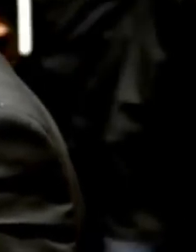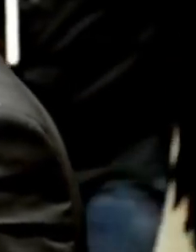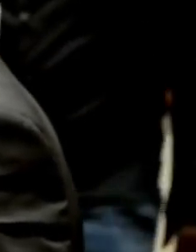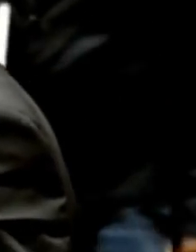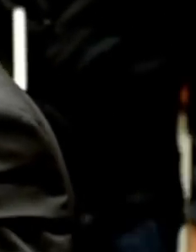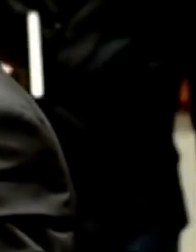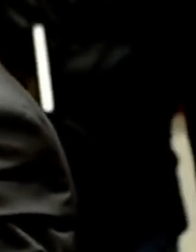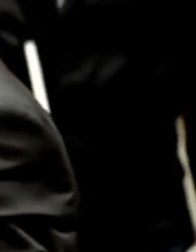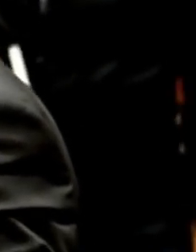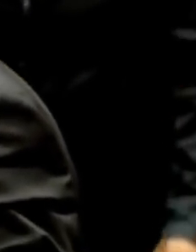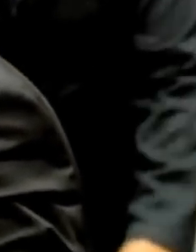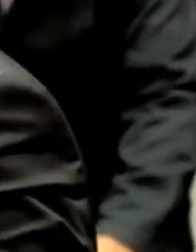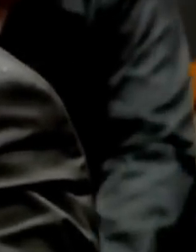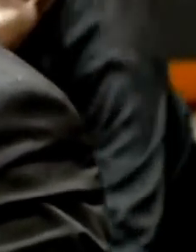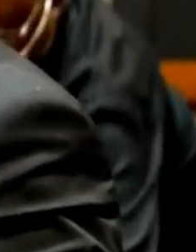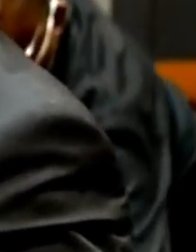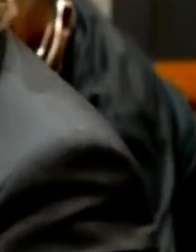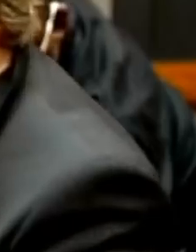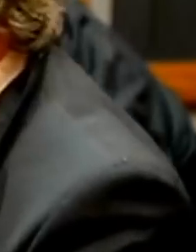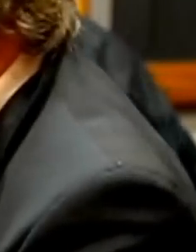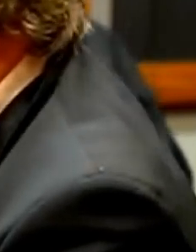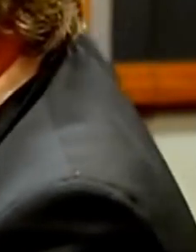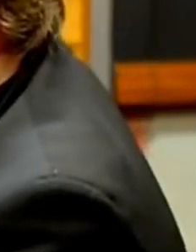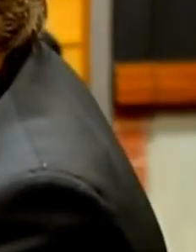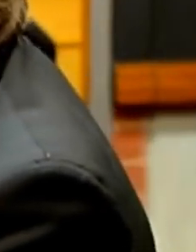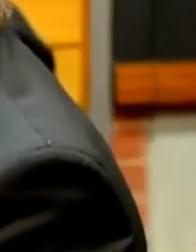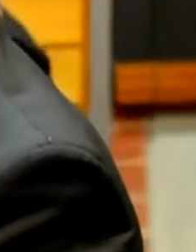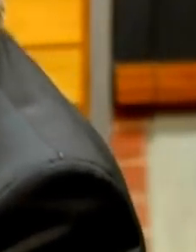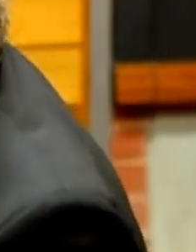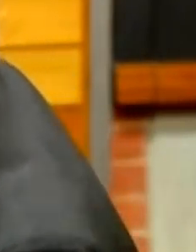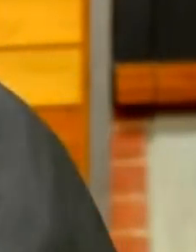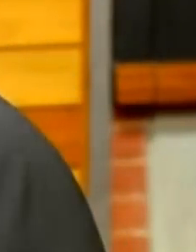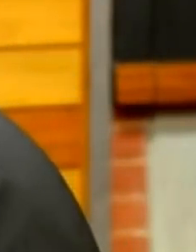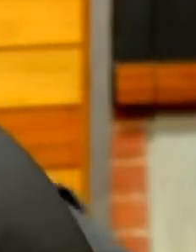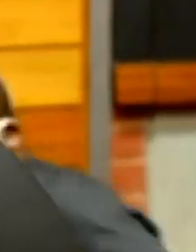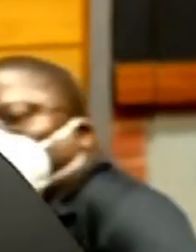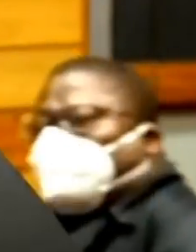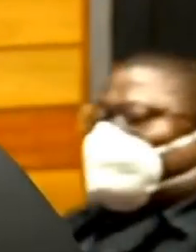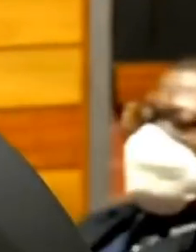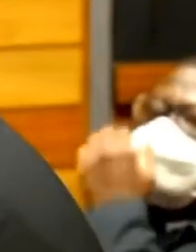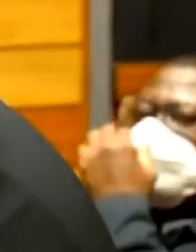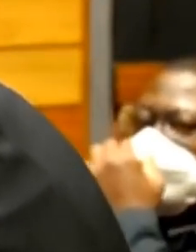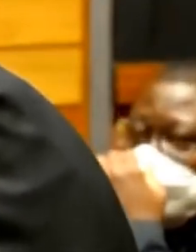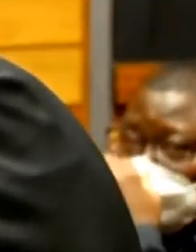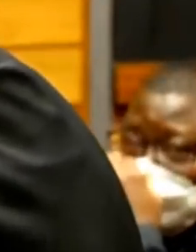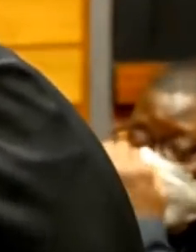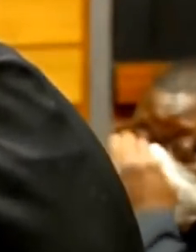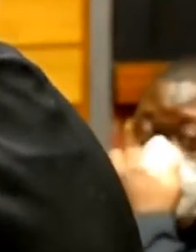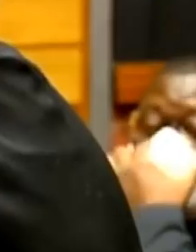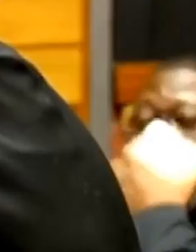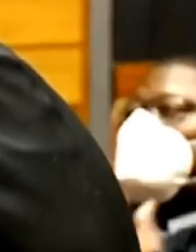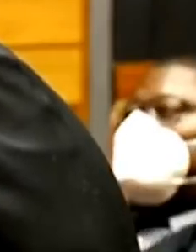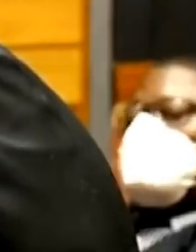that we'd ask you to take into account. Right, Mr. Wits, so my understanding from your submissions are